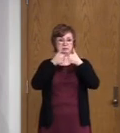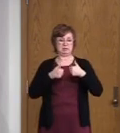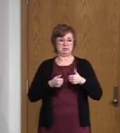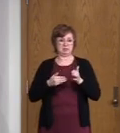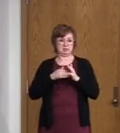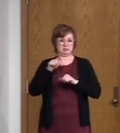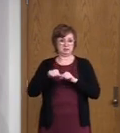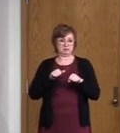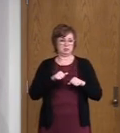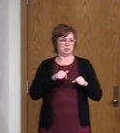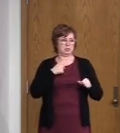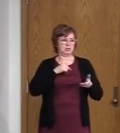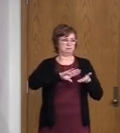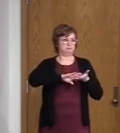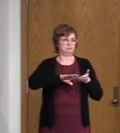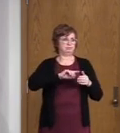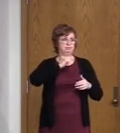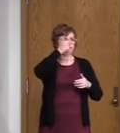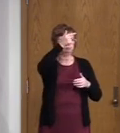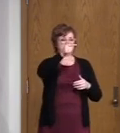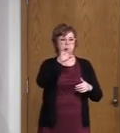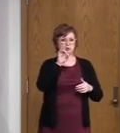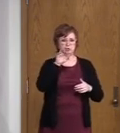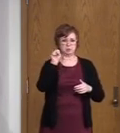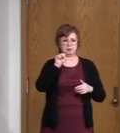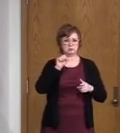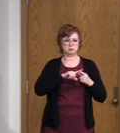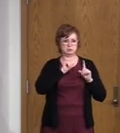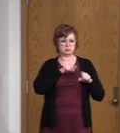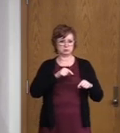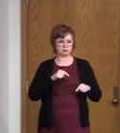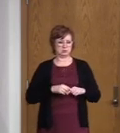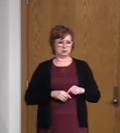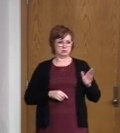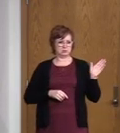Dr. Shahab touch on that one. He's the one that's directly involved with that. Dr. Shahab?